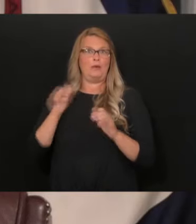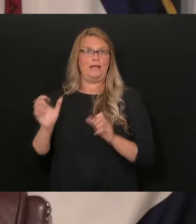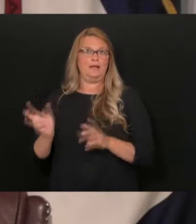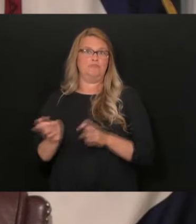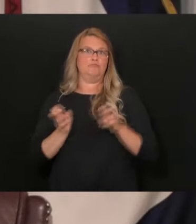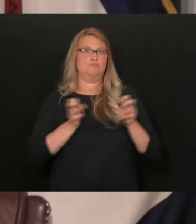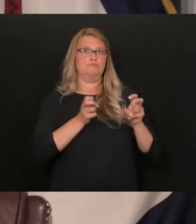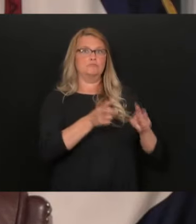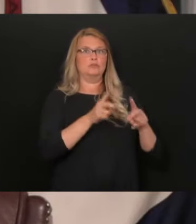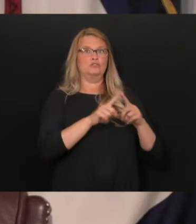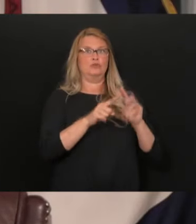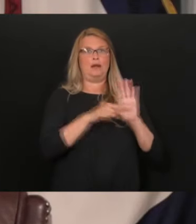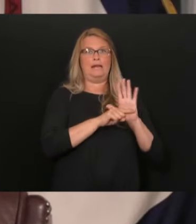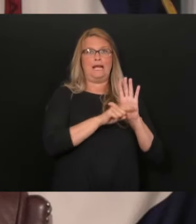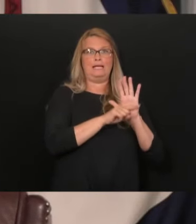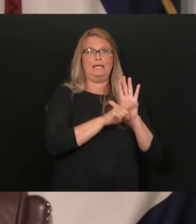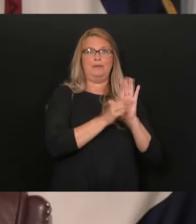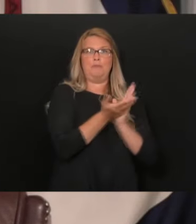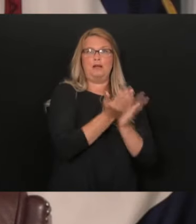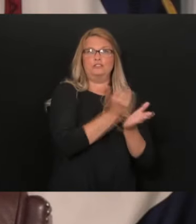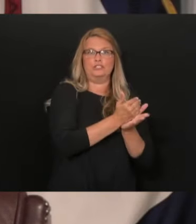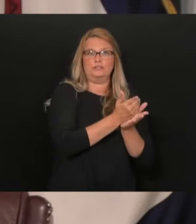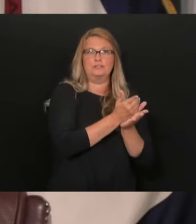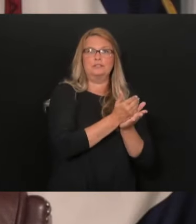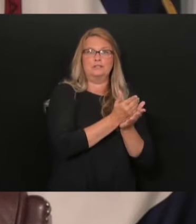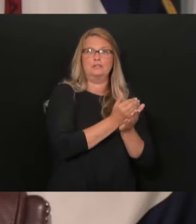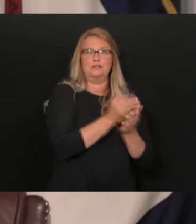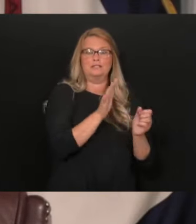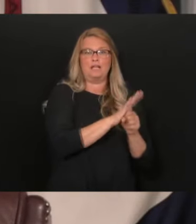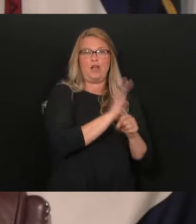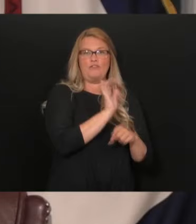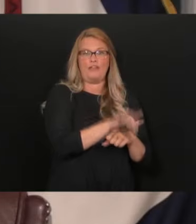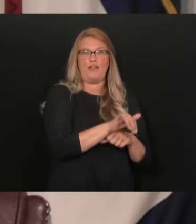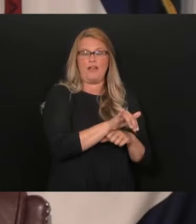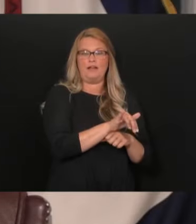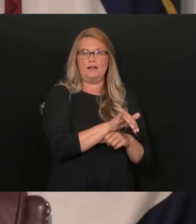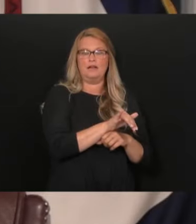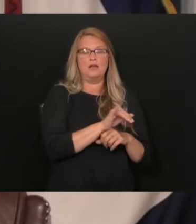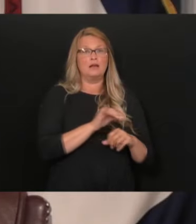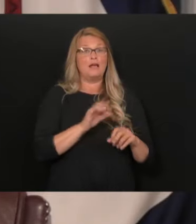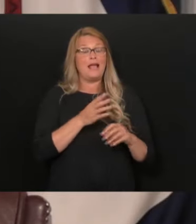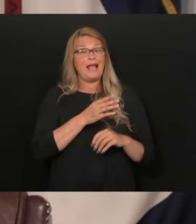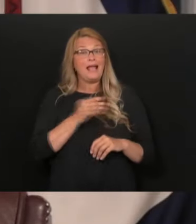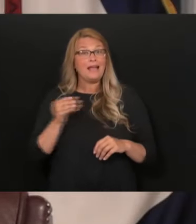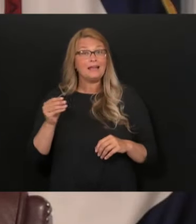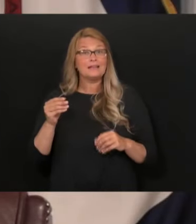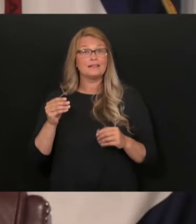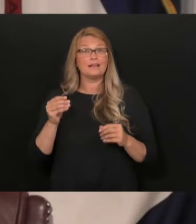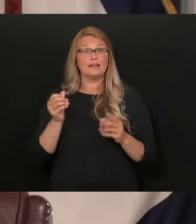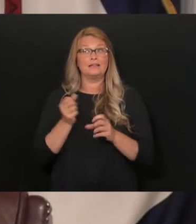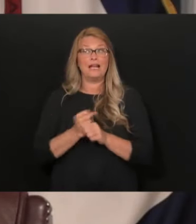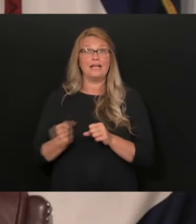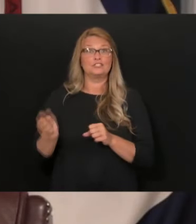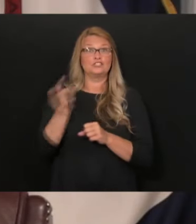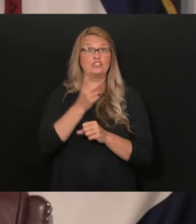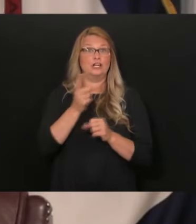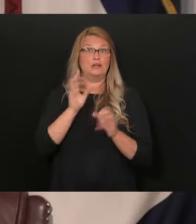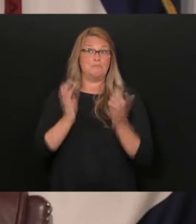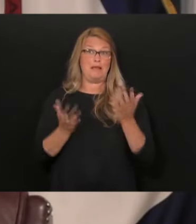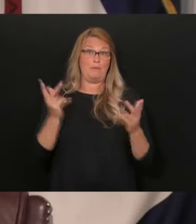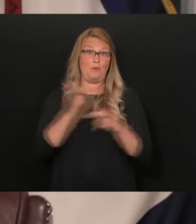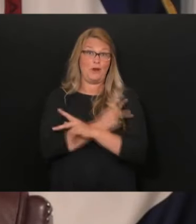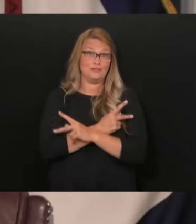us to a balanced budget and get us through this year that we're in right now. And next year it could even be